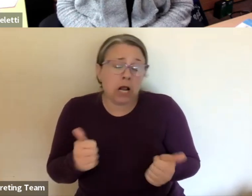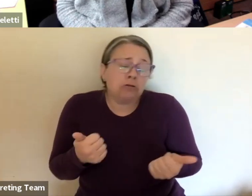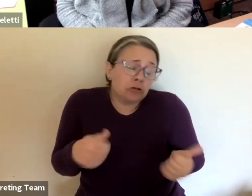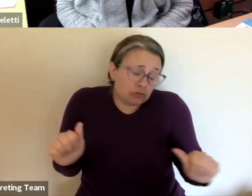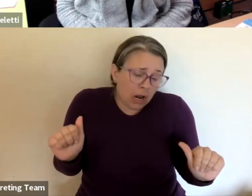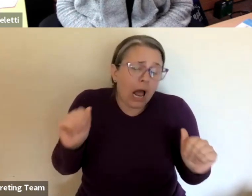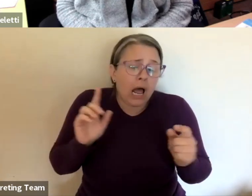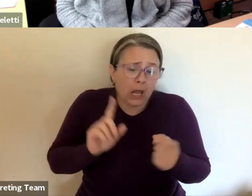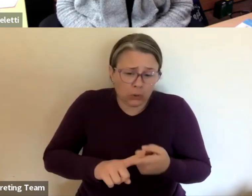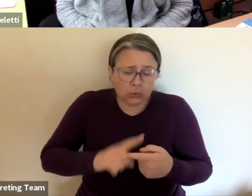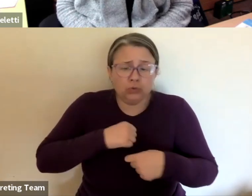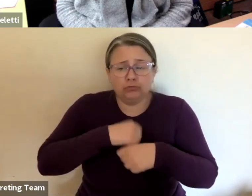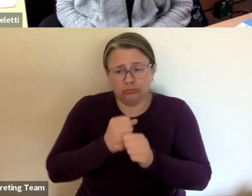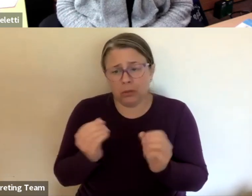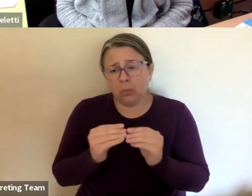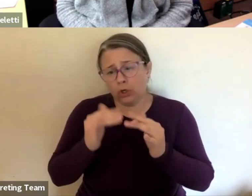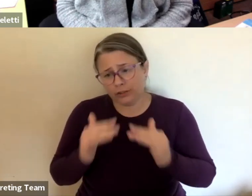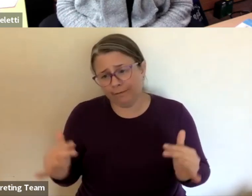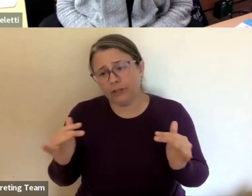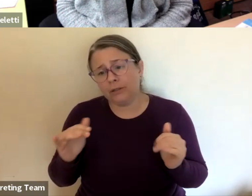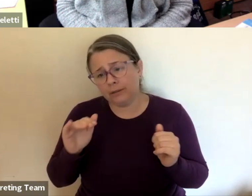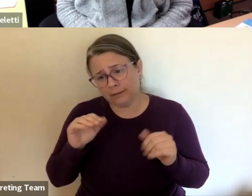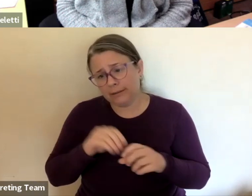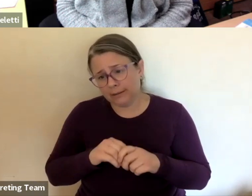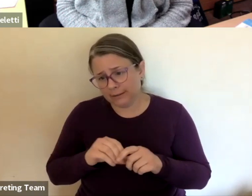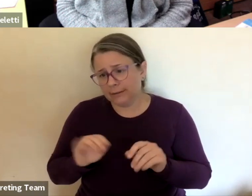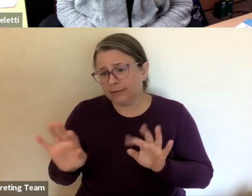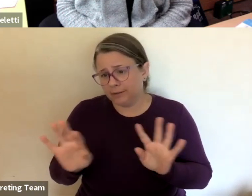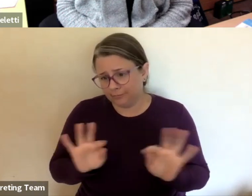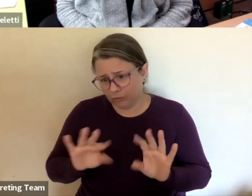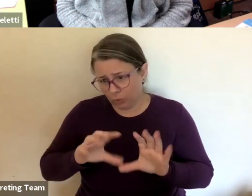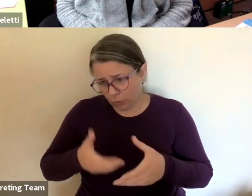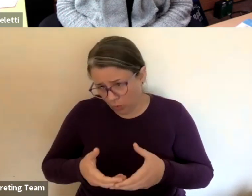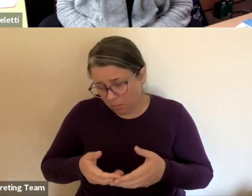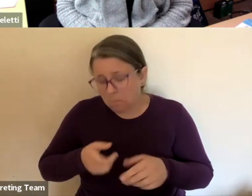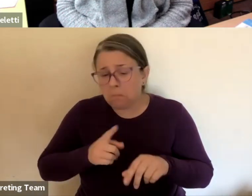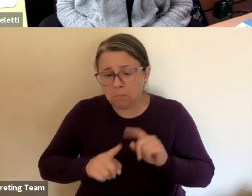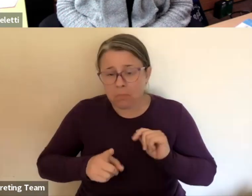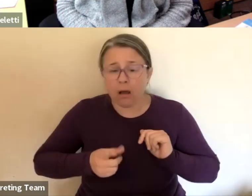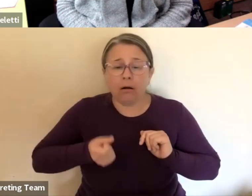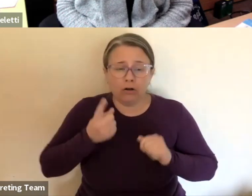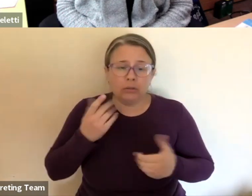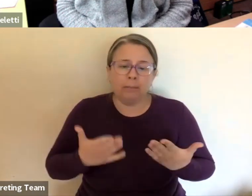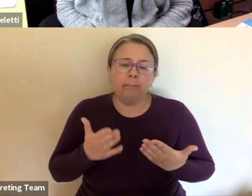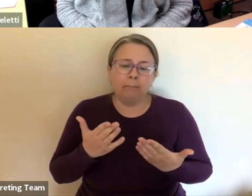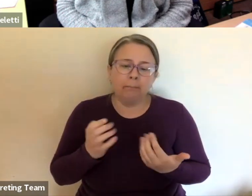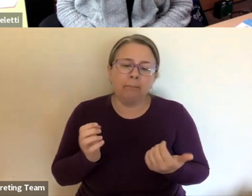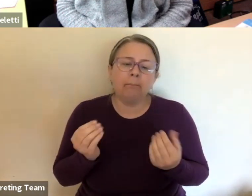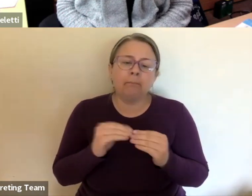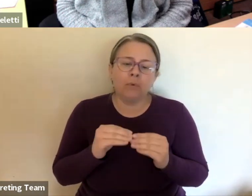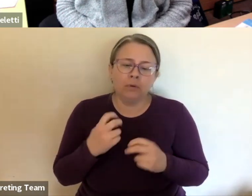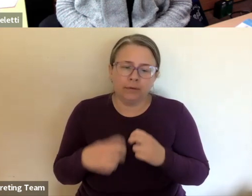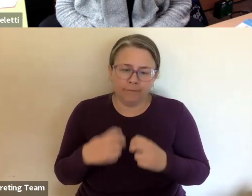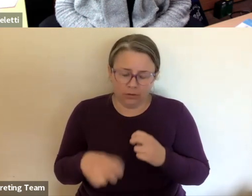might be difficult. What might happen is that as different researchers who are doing studies in the same